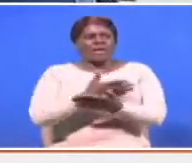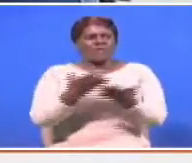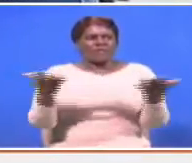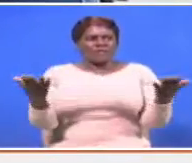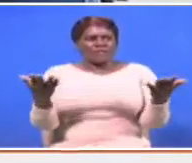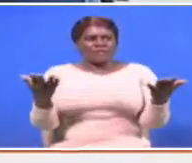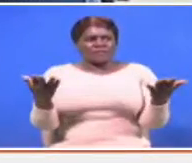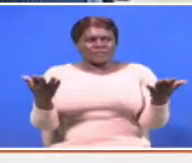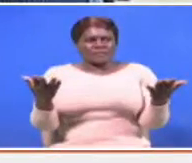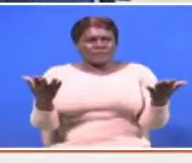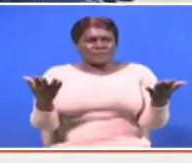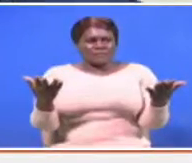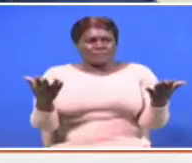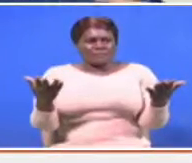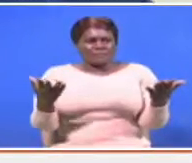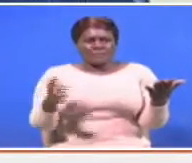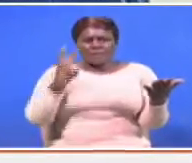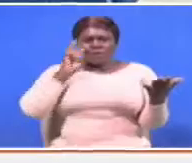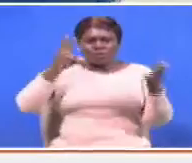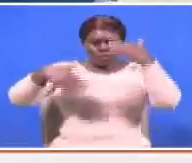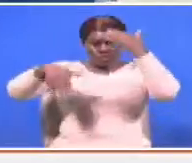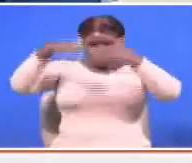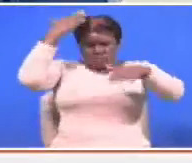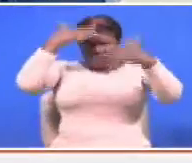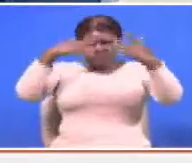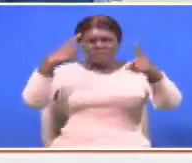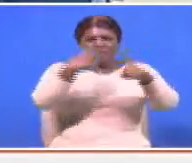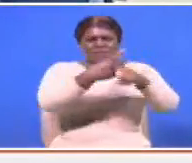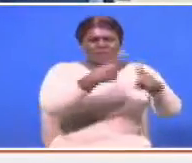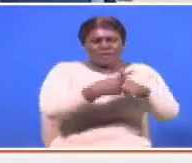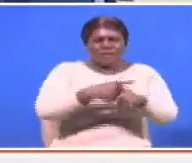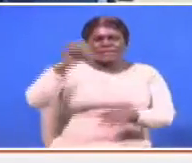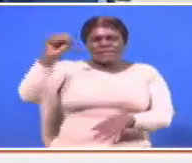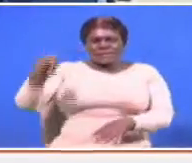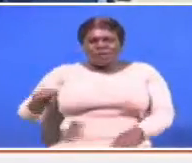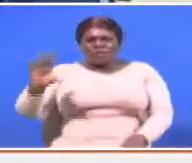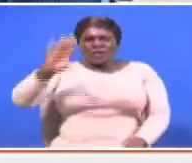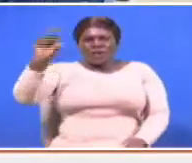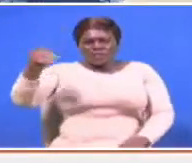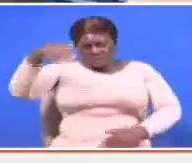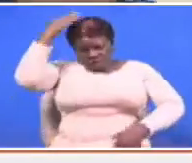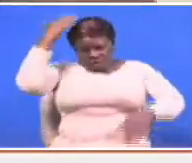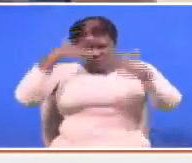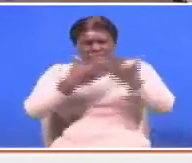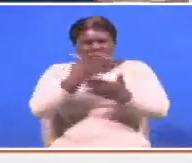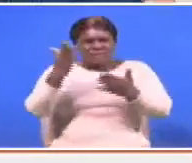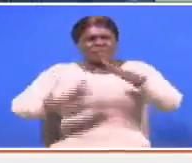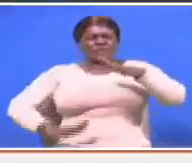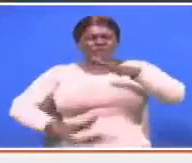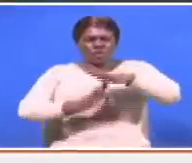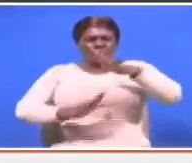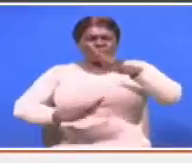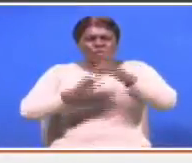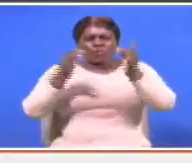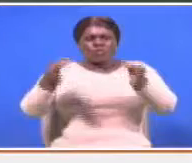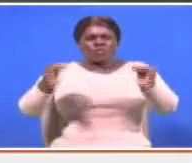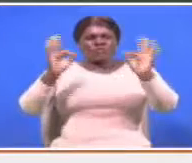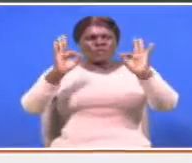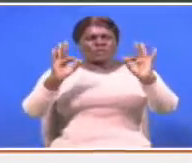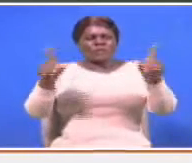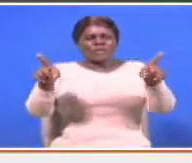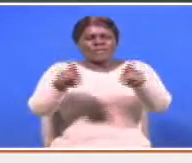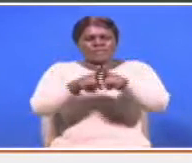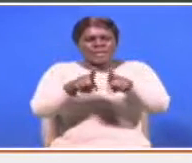has to be with the CS. Look at the University of Berkeley, Cape Town University. You know, these are top-ranking university. In fact,